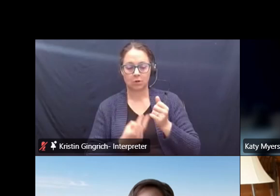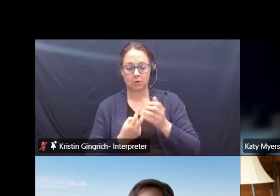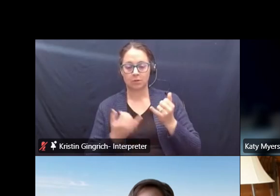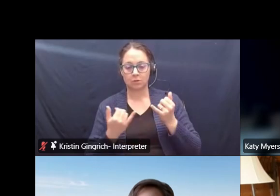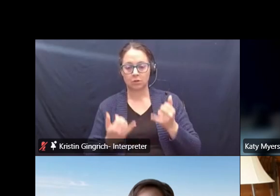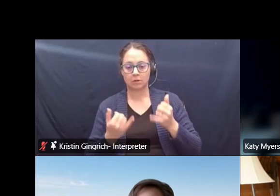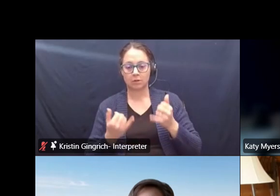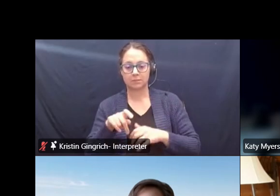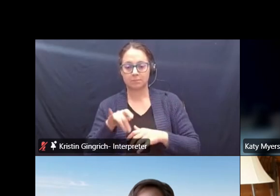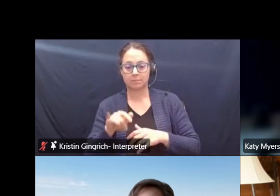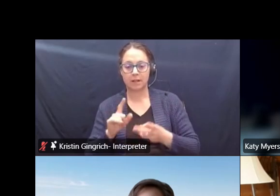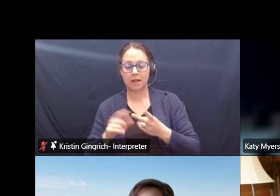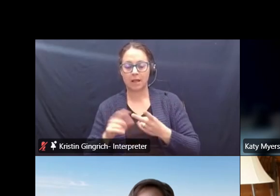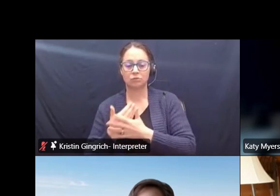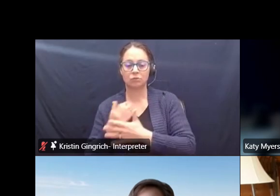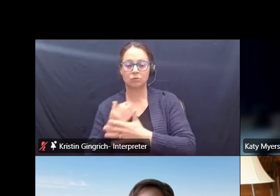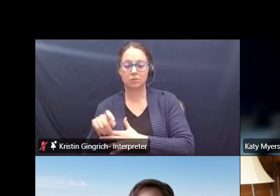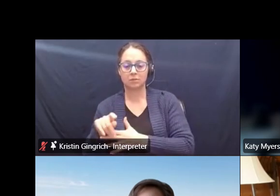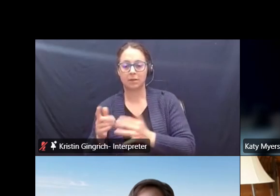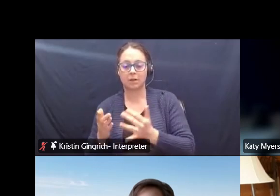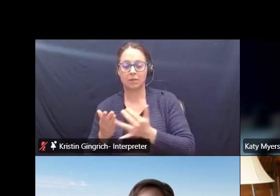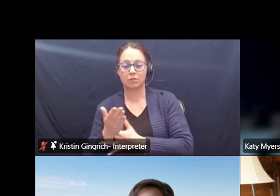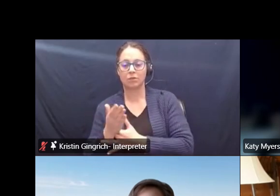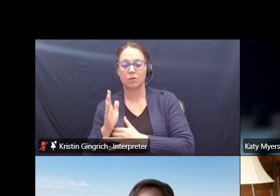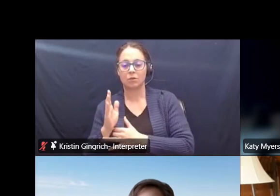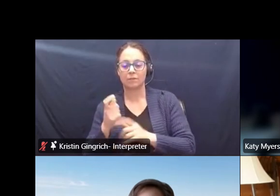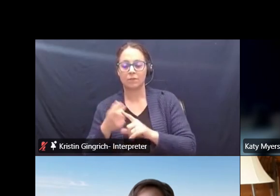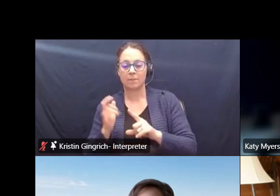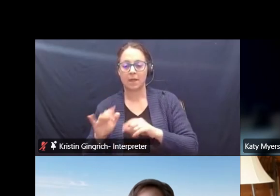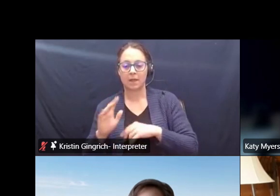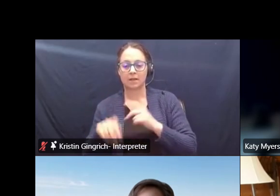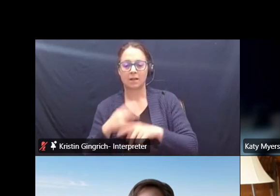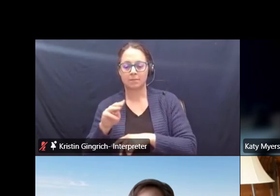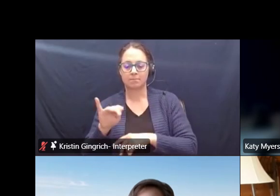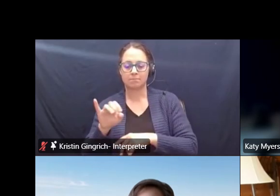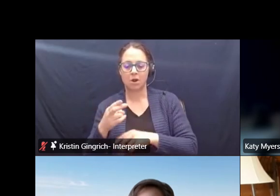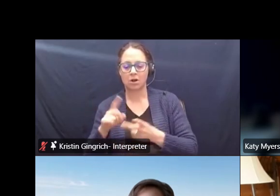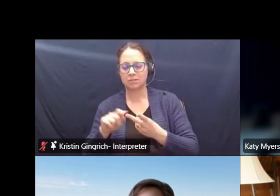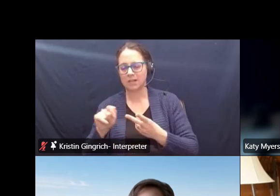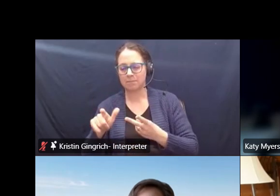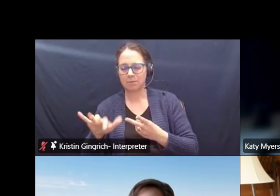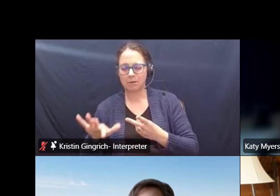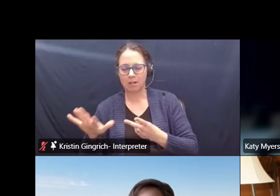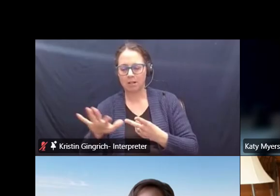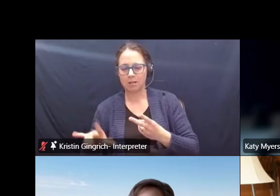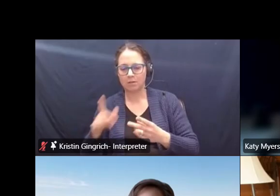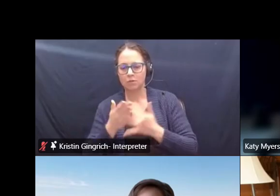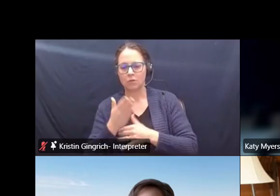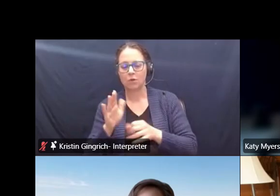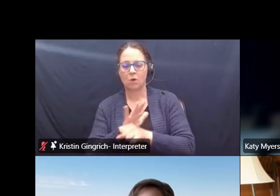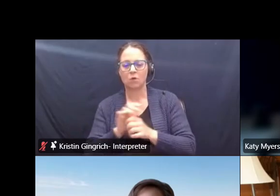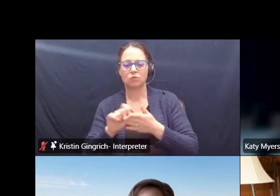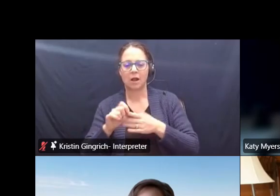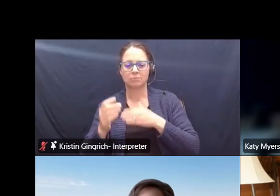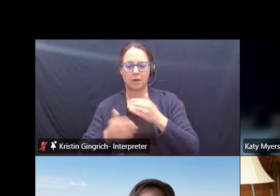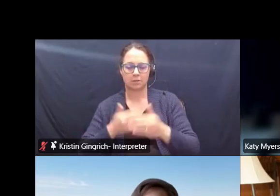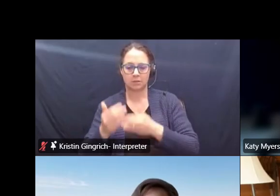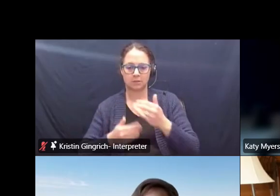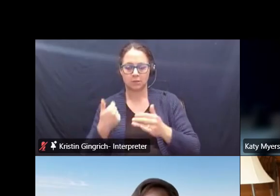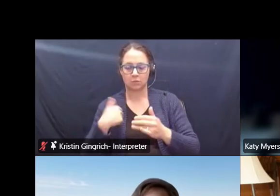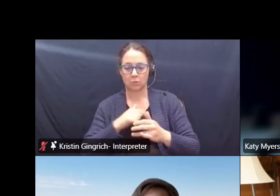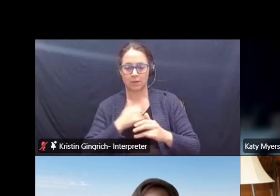new spill throughout from that kind of March-April timeframe throughout the whole writing process. And we haven't